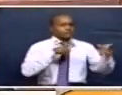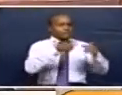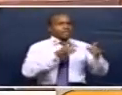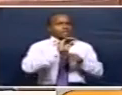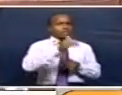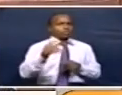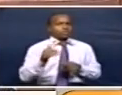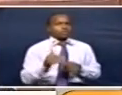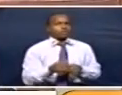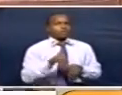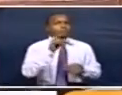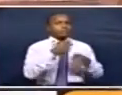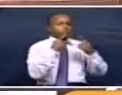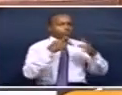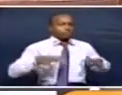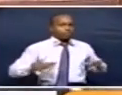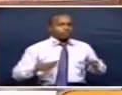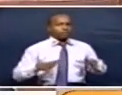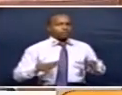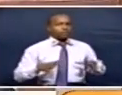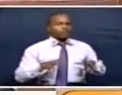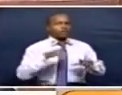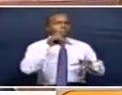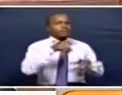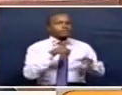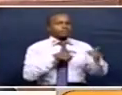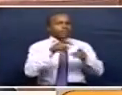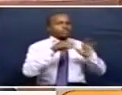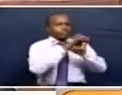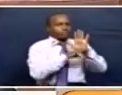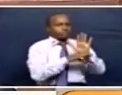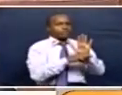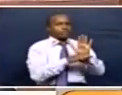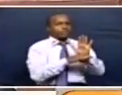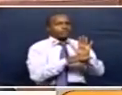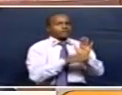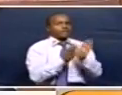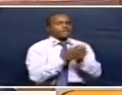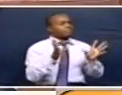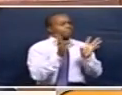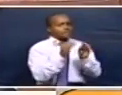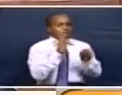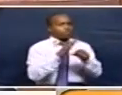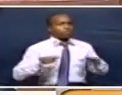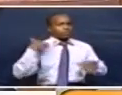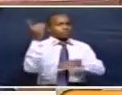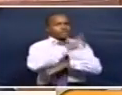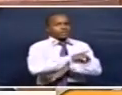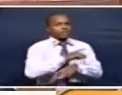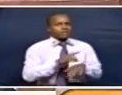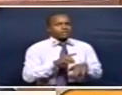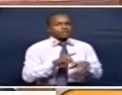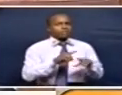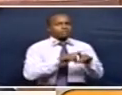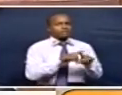We have to talk to our people. We have to manage our programs. Mm. And I meet a lot of people every day. You do. Yeah, so, but why are they